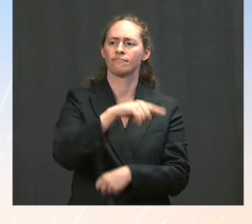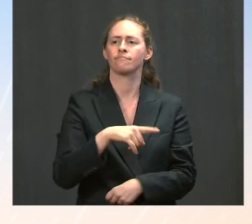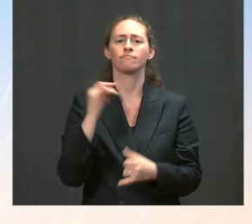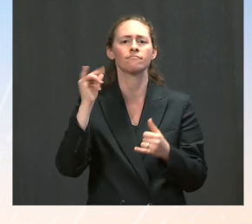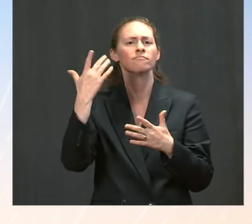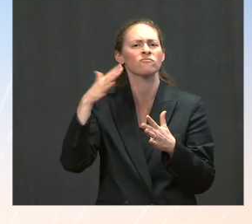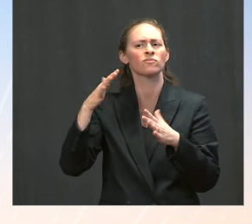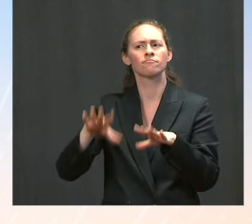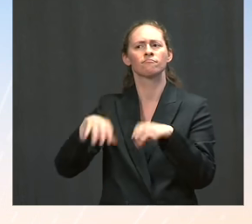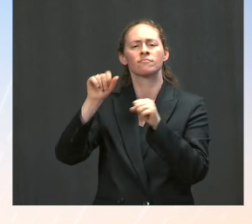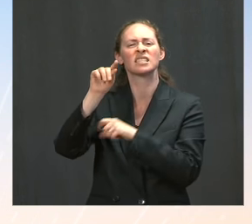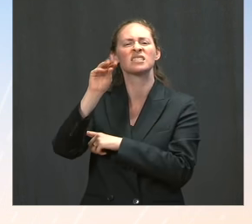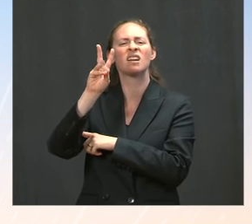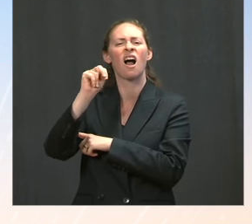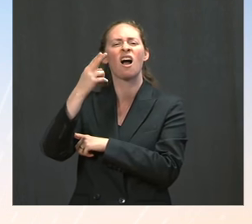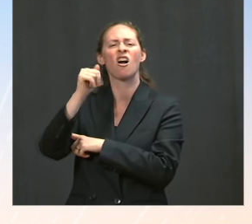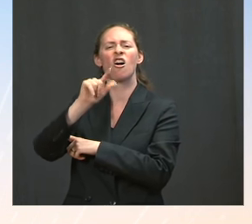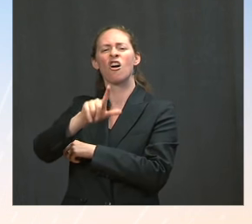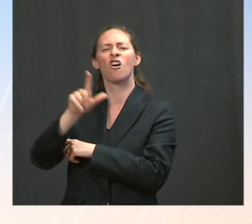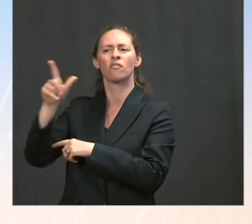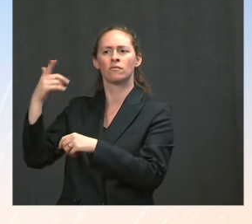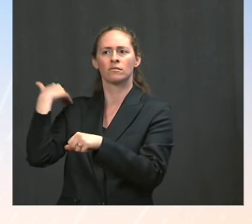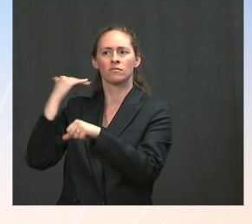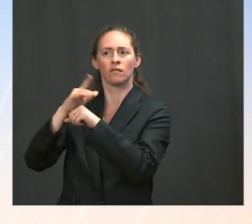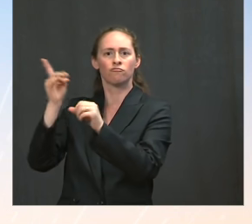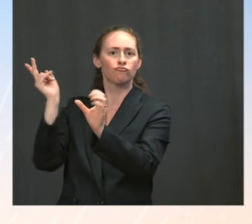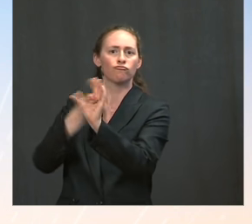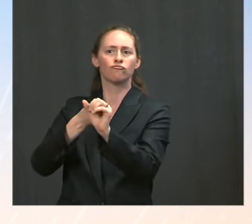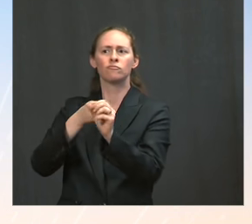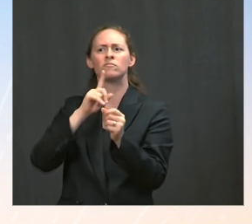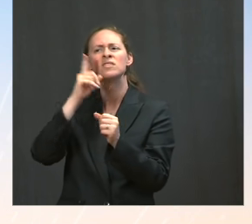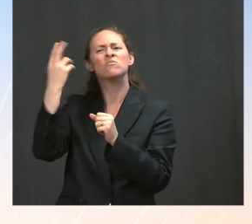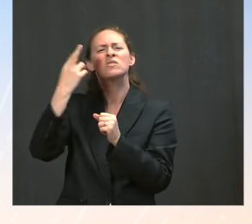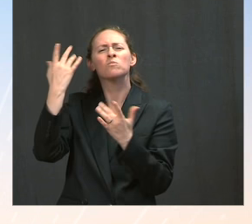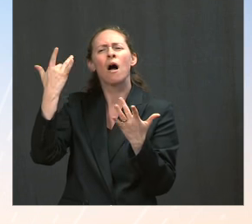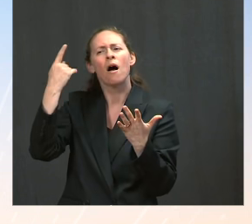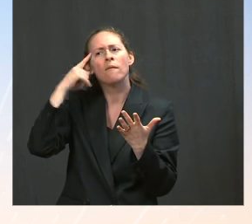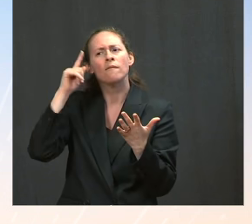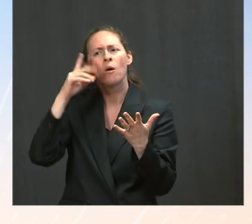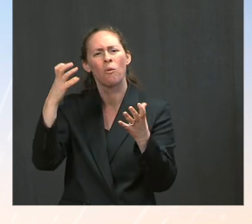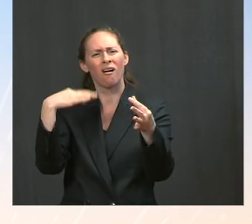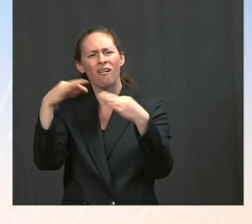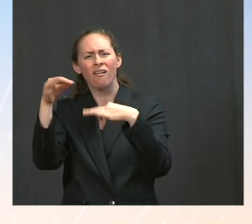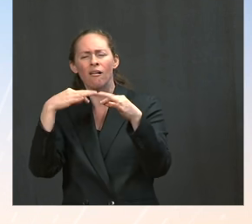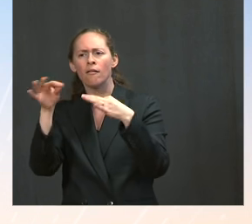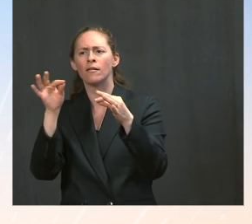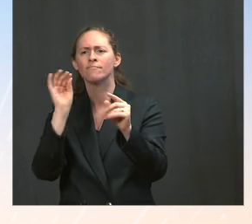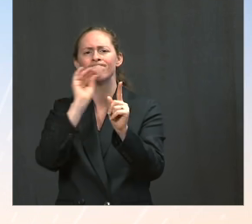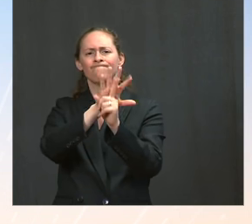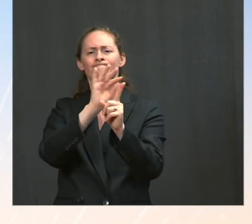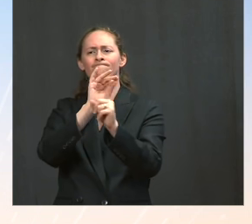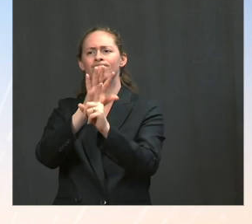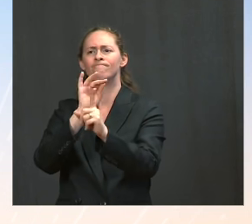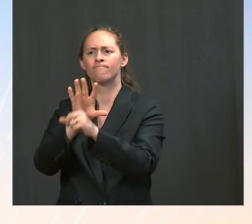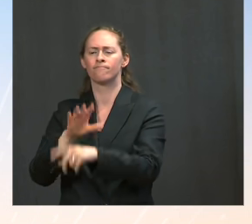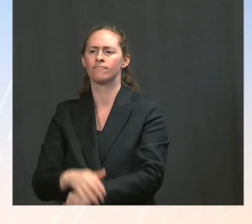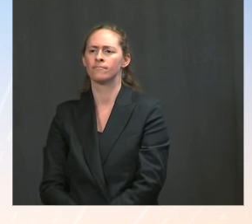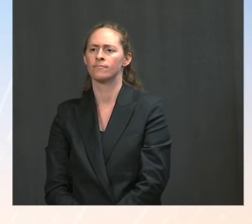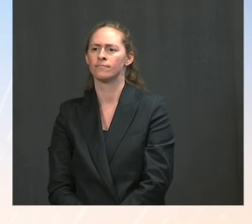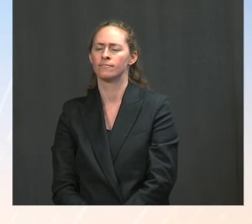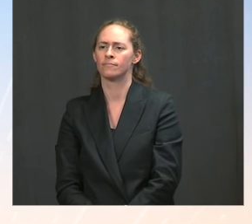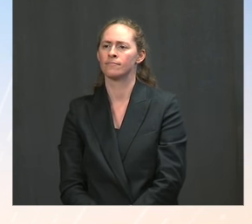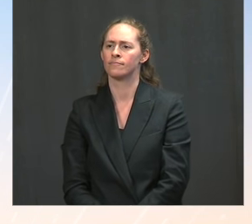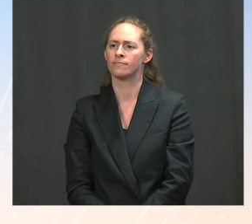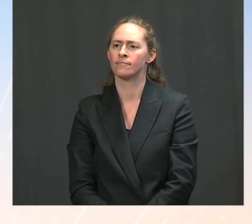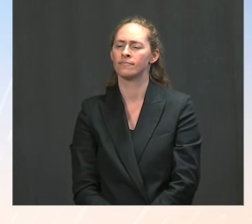reasons why he speaks about what the dire impacts are of the spread of the most